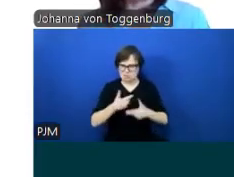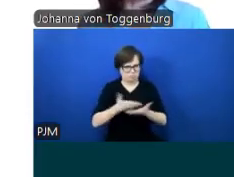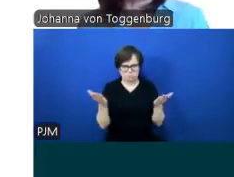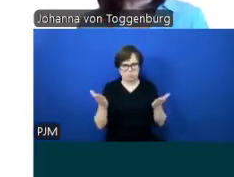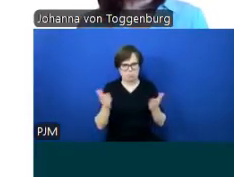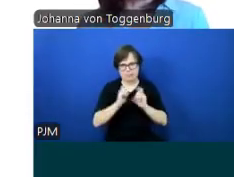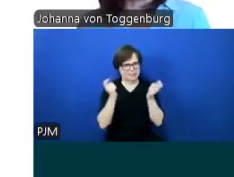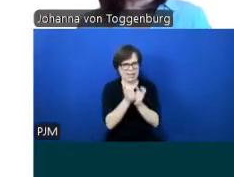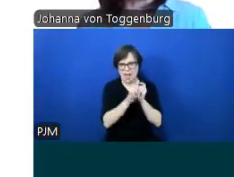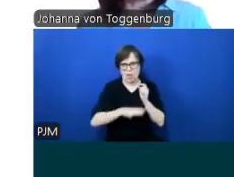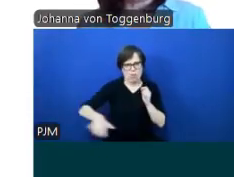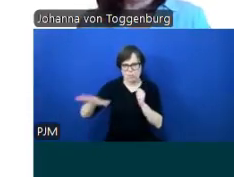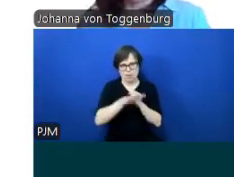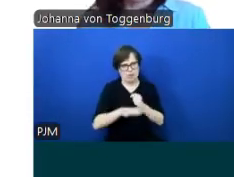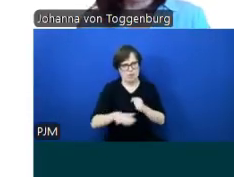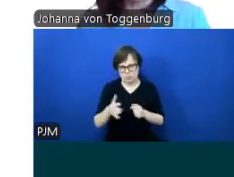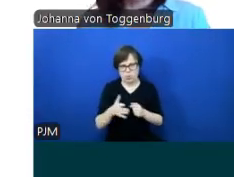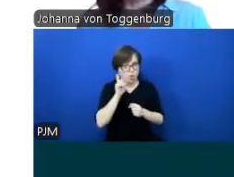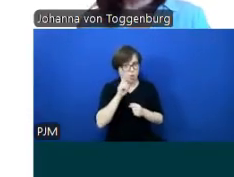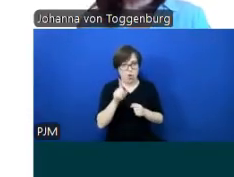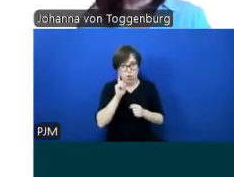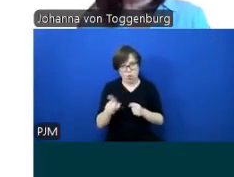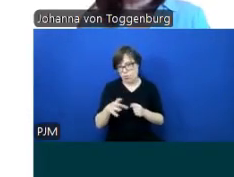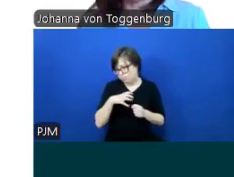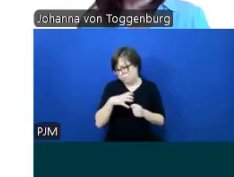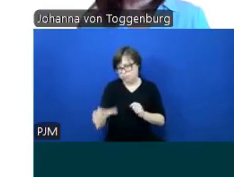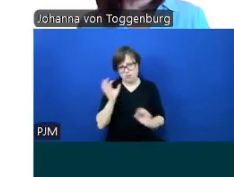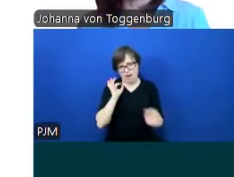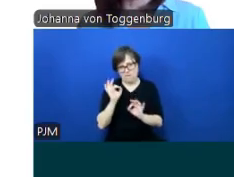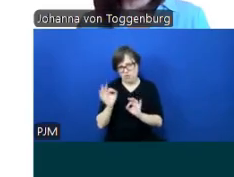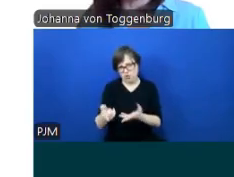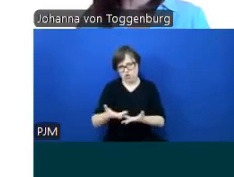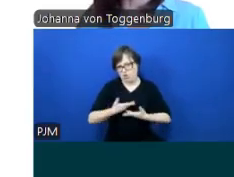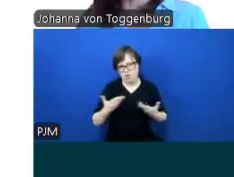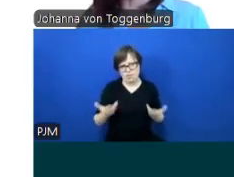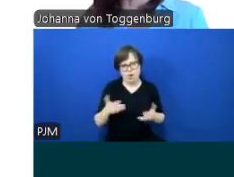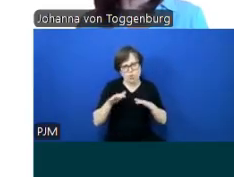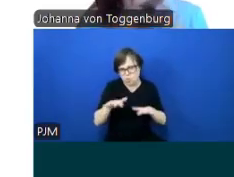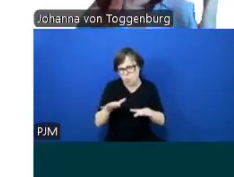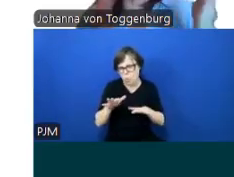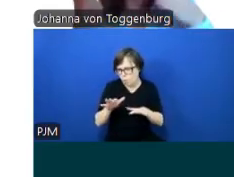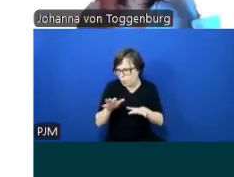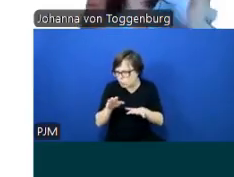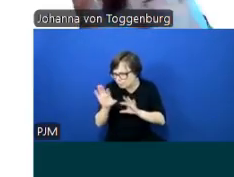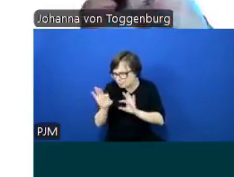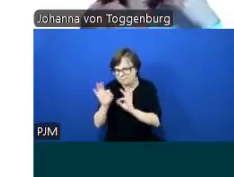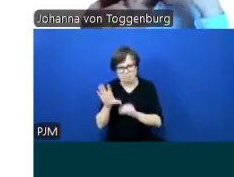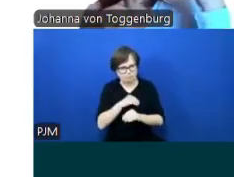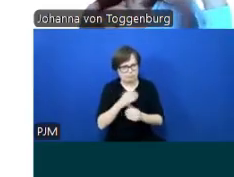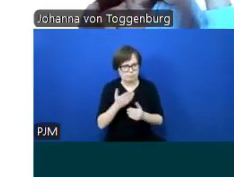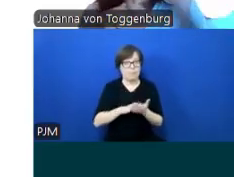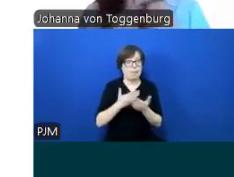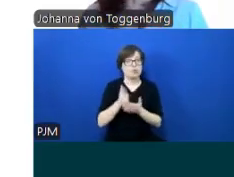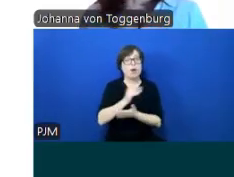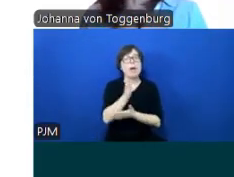whole territory. It's a very rich resource that we can base on. And so we look at maps and we, for example, we identify, okay,